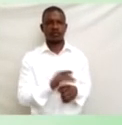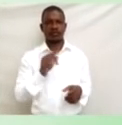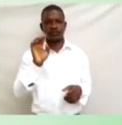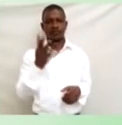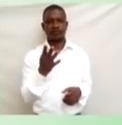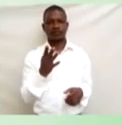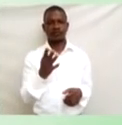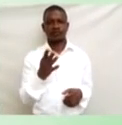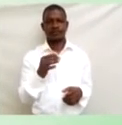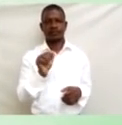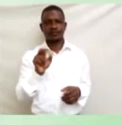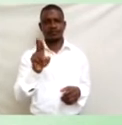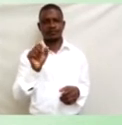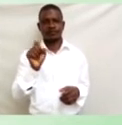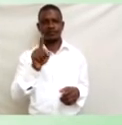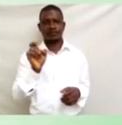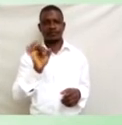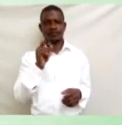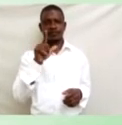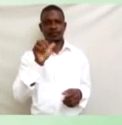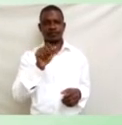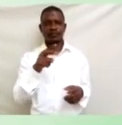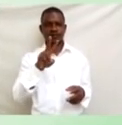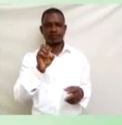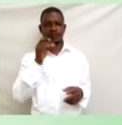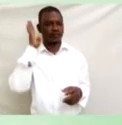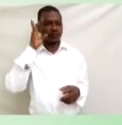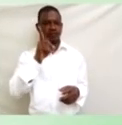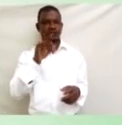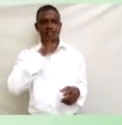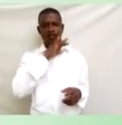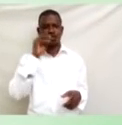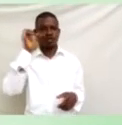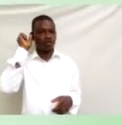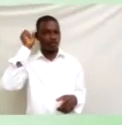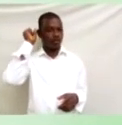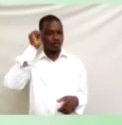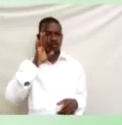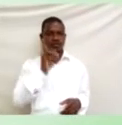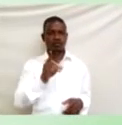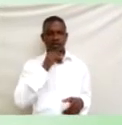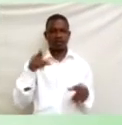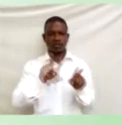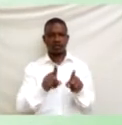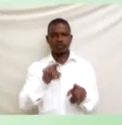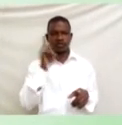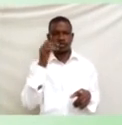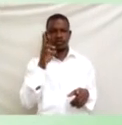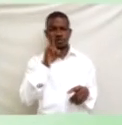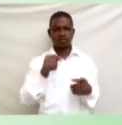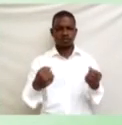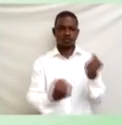complete. 4. Auxiliary verbs, would or should, are